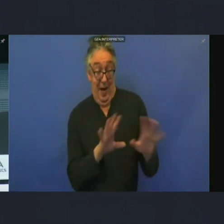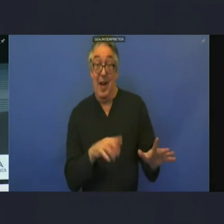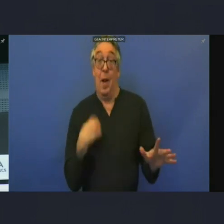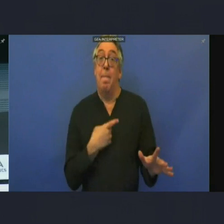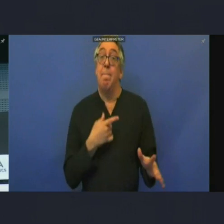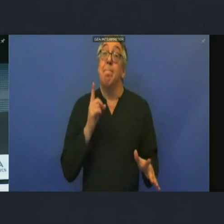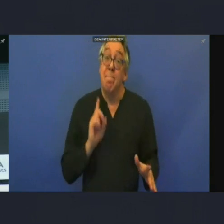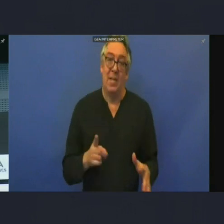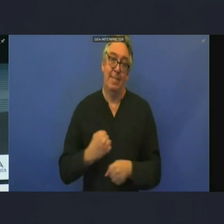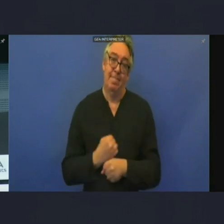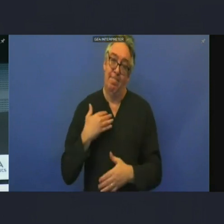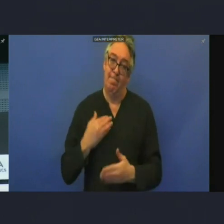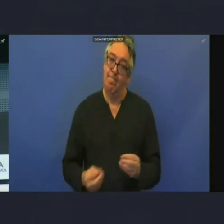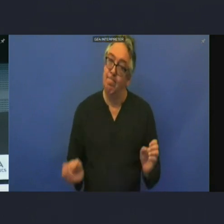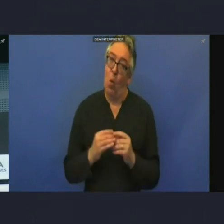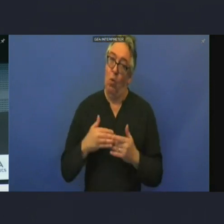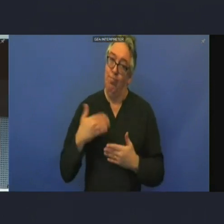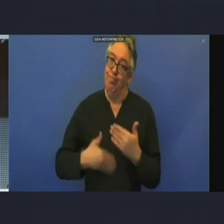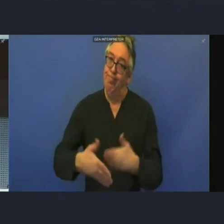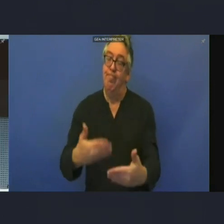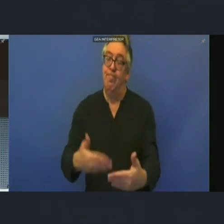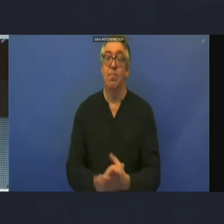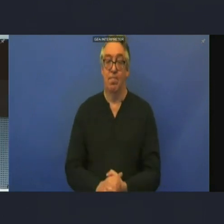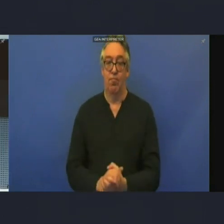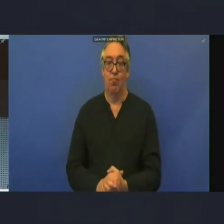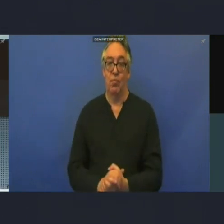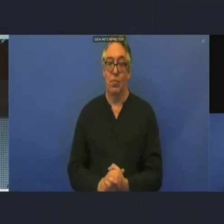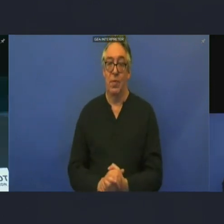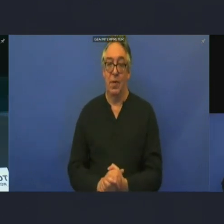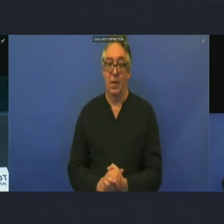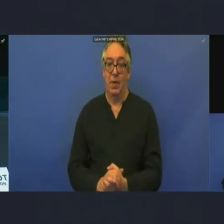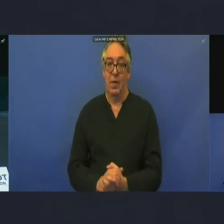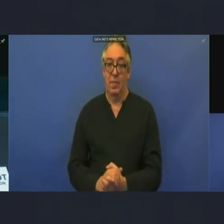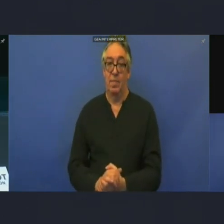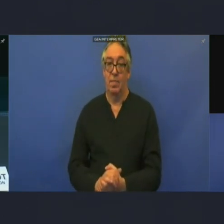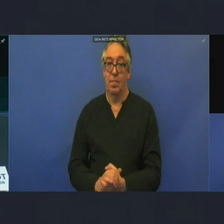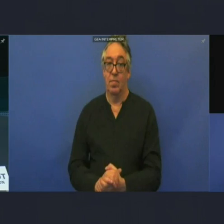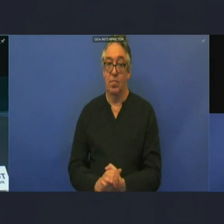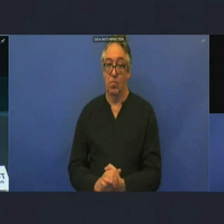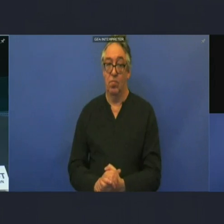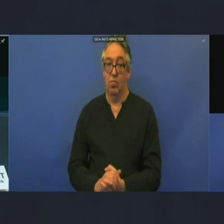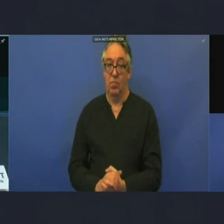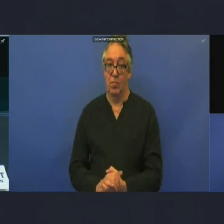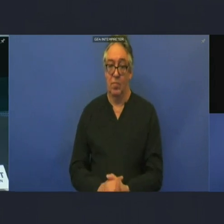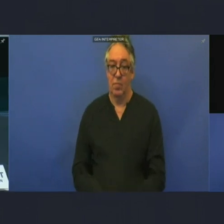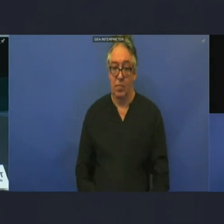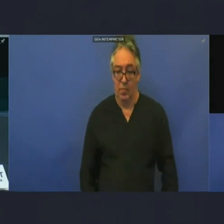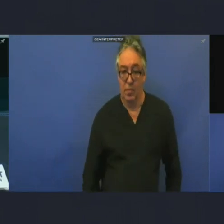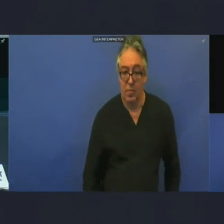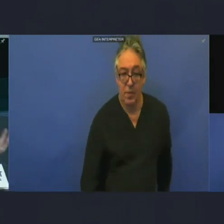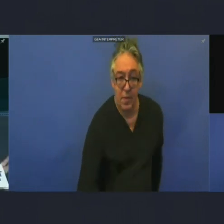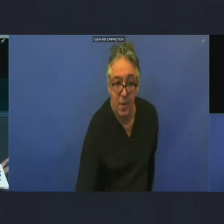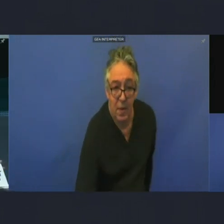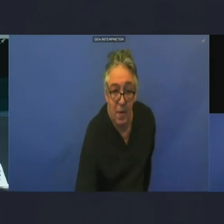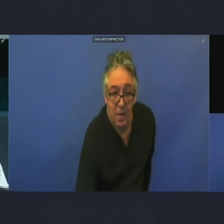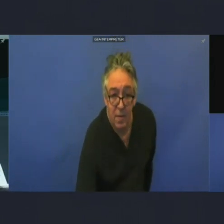Thank you. And what you're saying is that it's one thing to have the idea and then another to implement it, especially in all